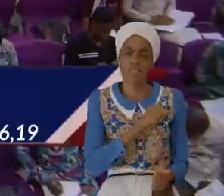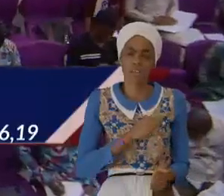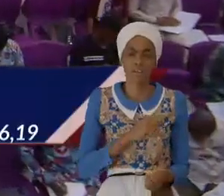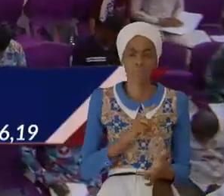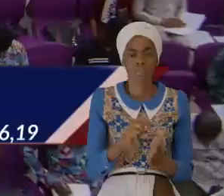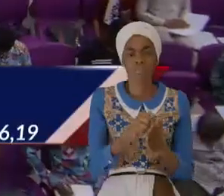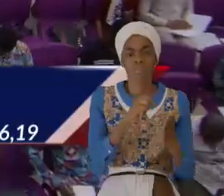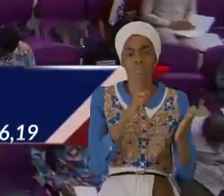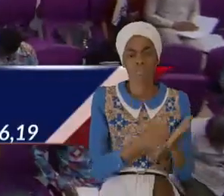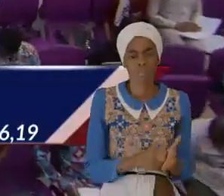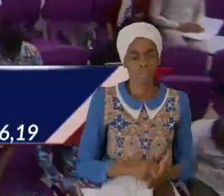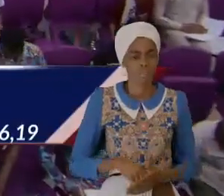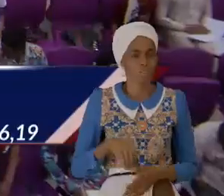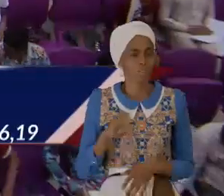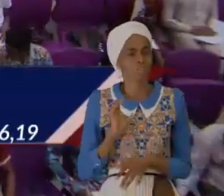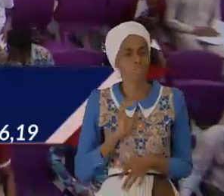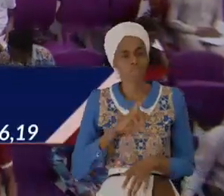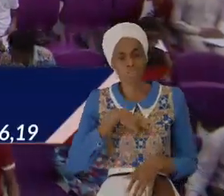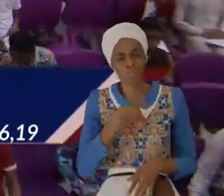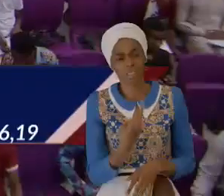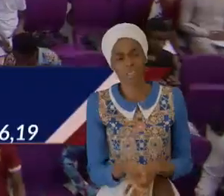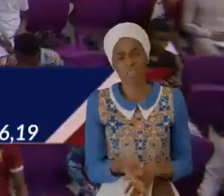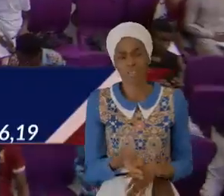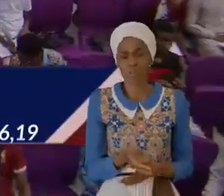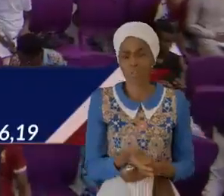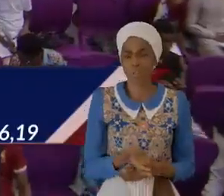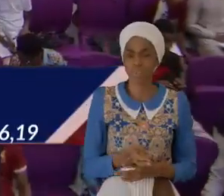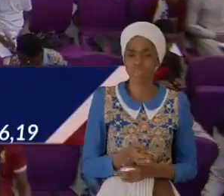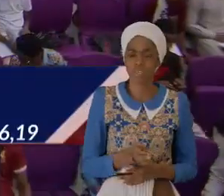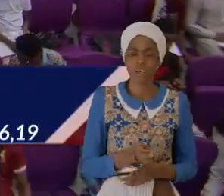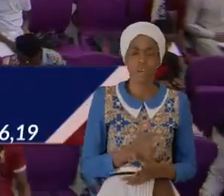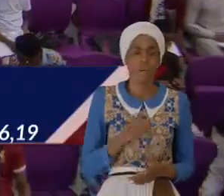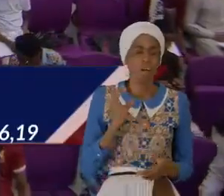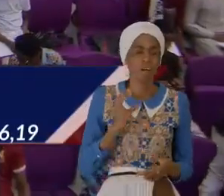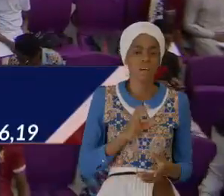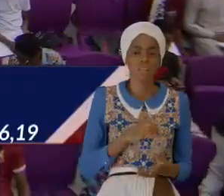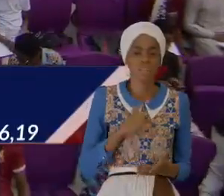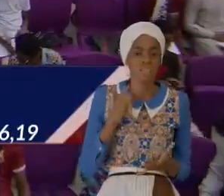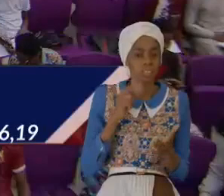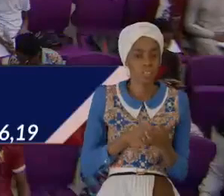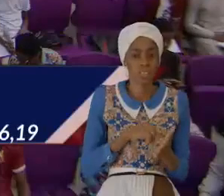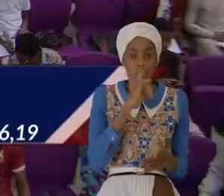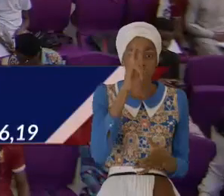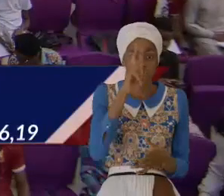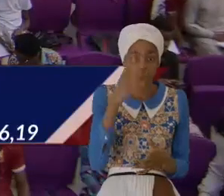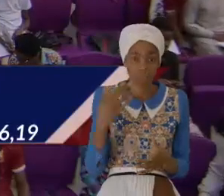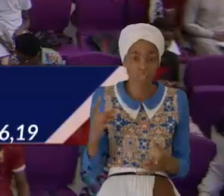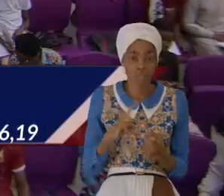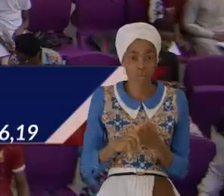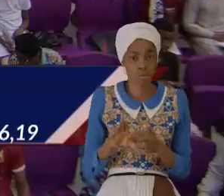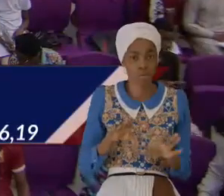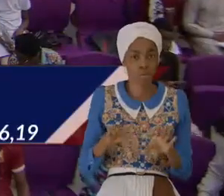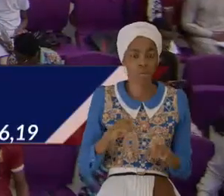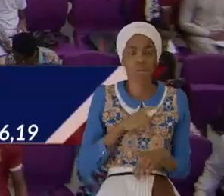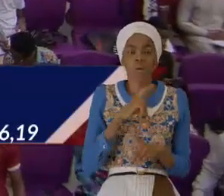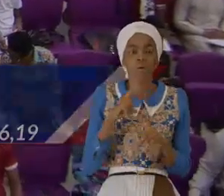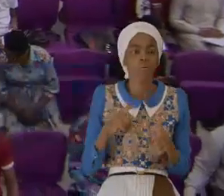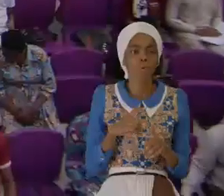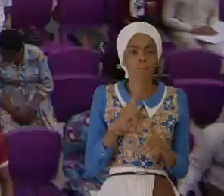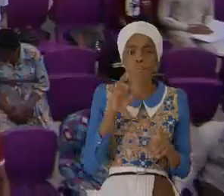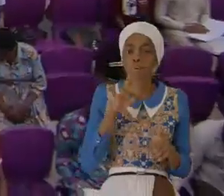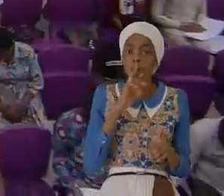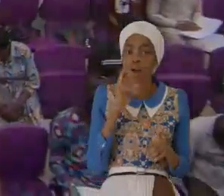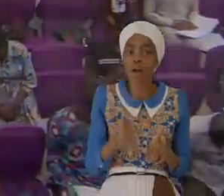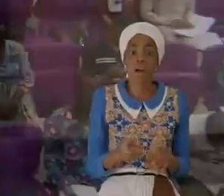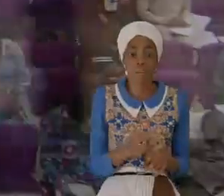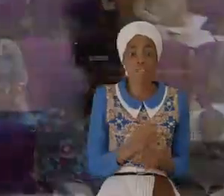tradition, churchianity, religiosity. This is one thing to do. When you are saved and your